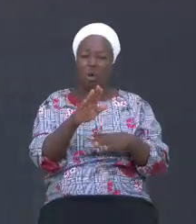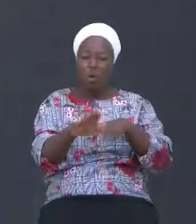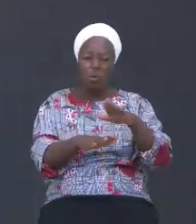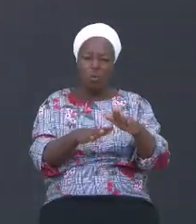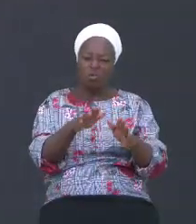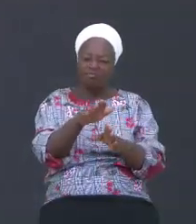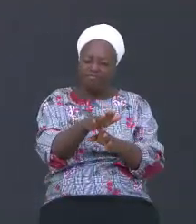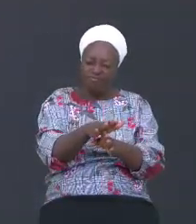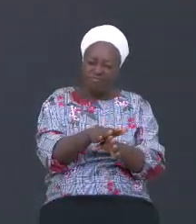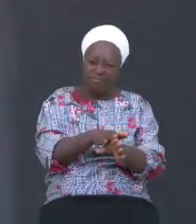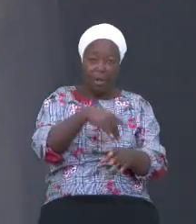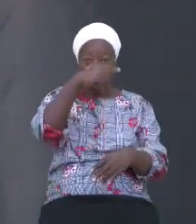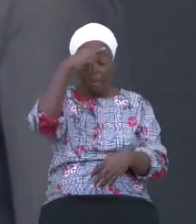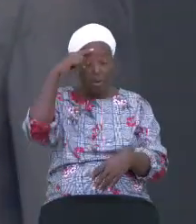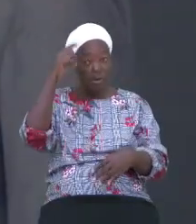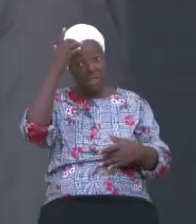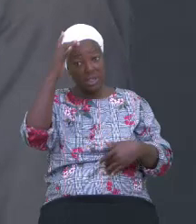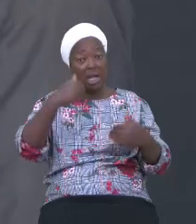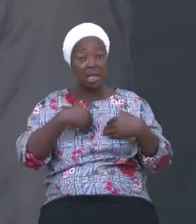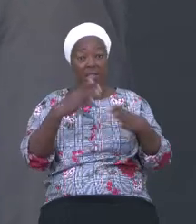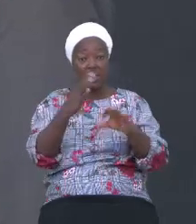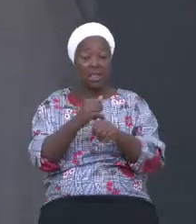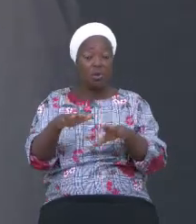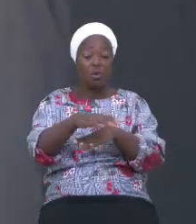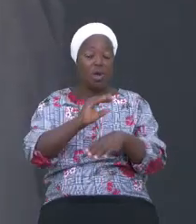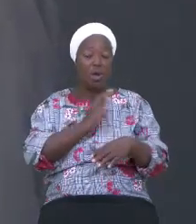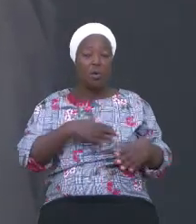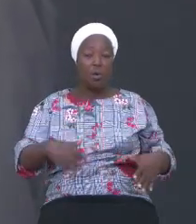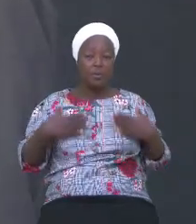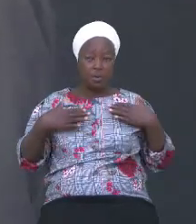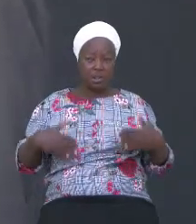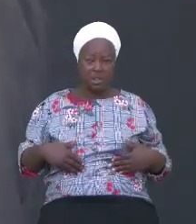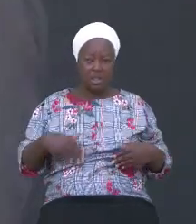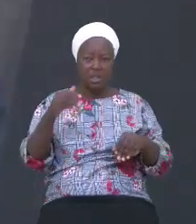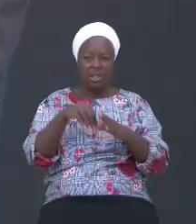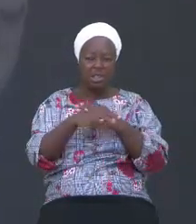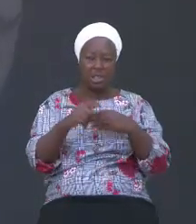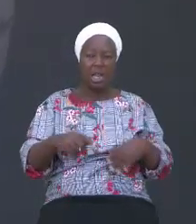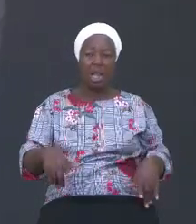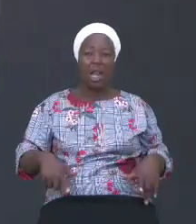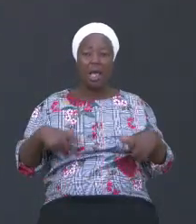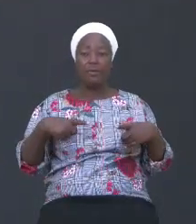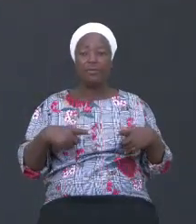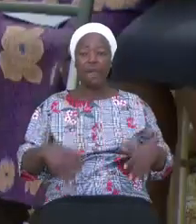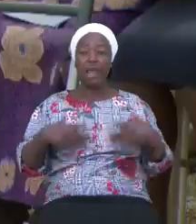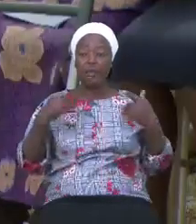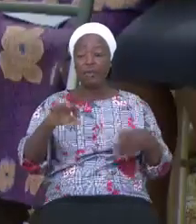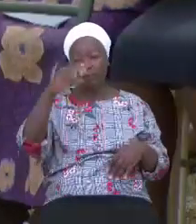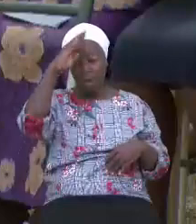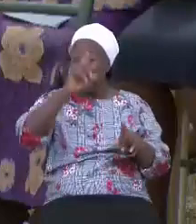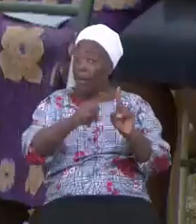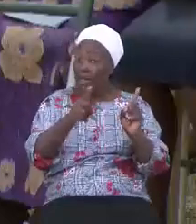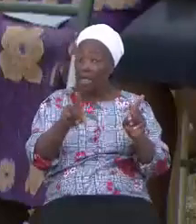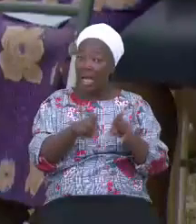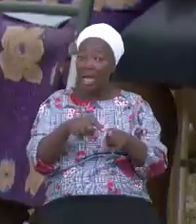because sickness has taken a toll in the life of man. But as we come